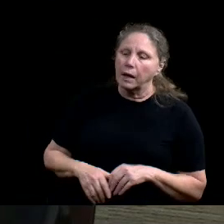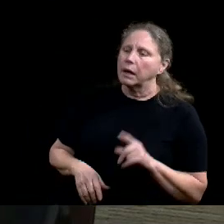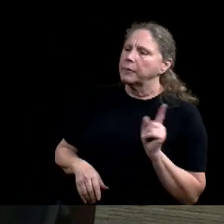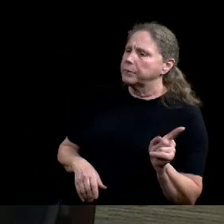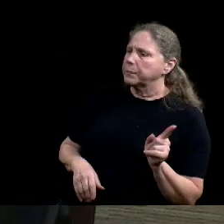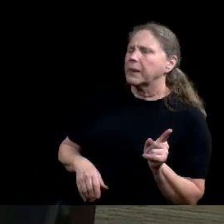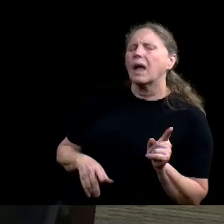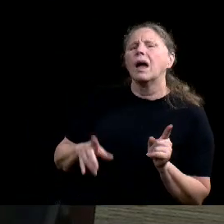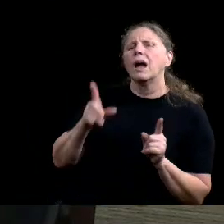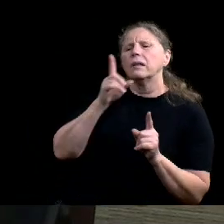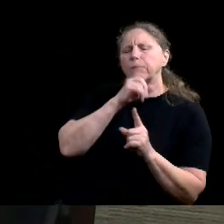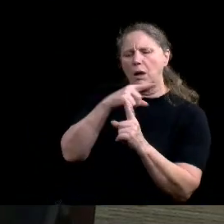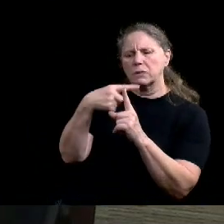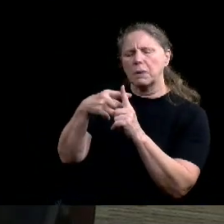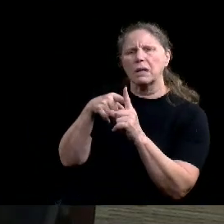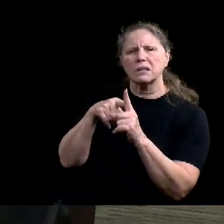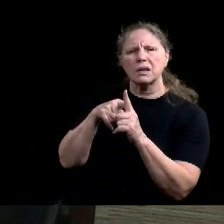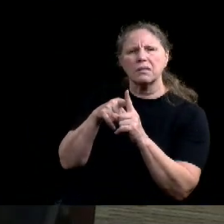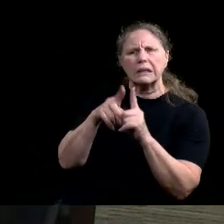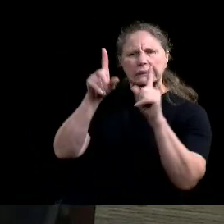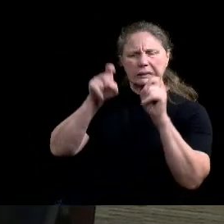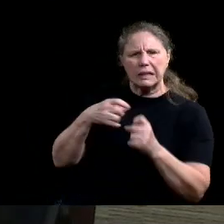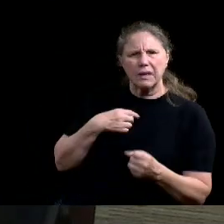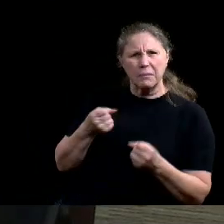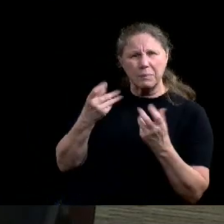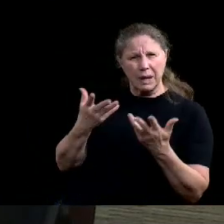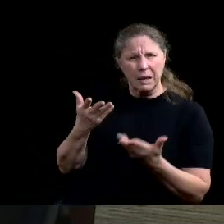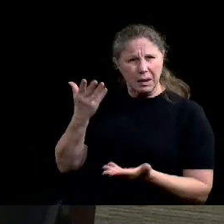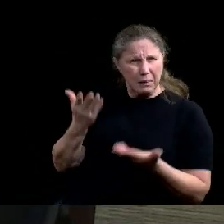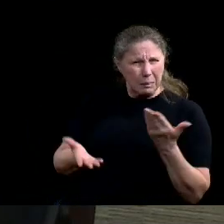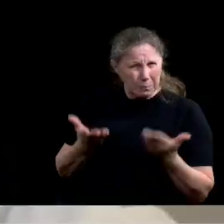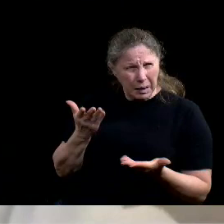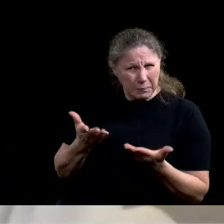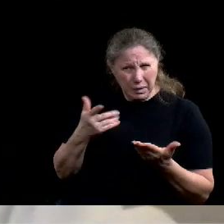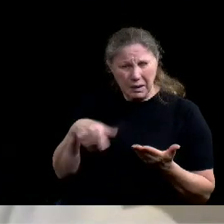tests maybe have a false positive or a false negative?